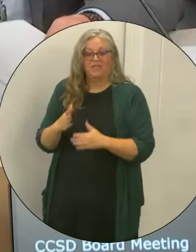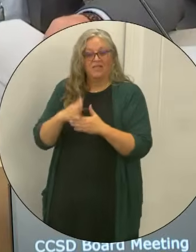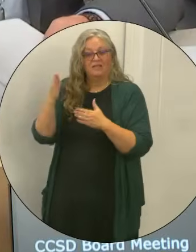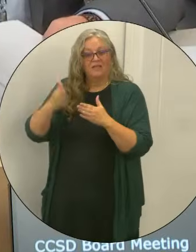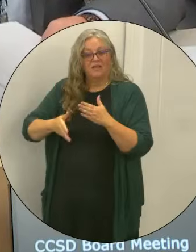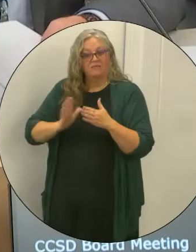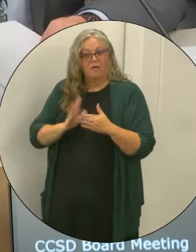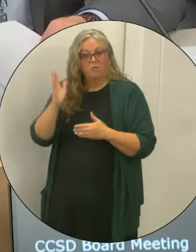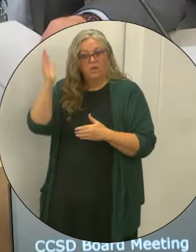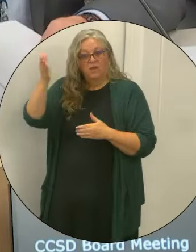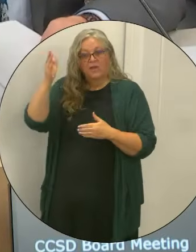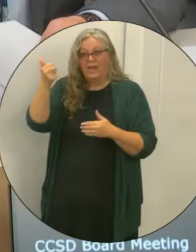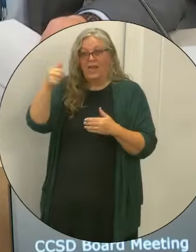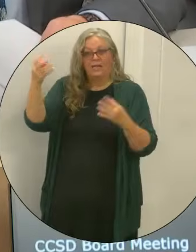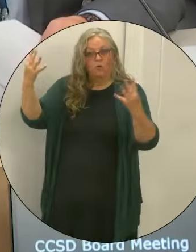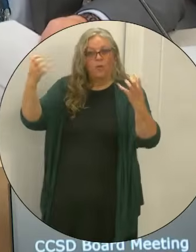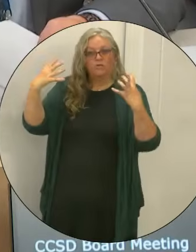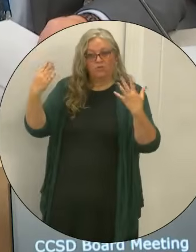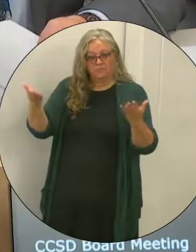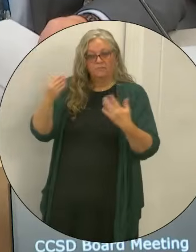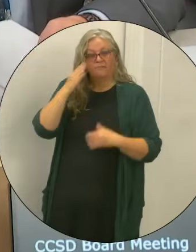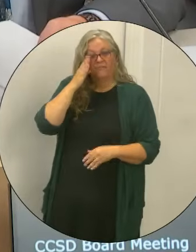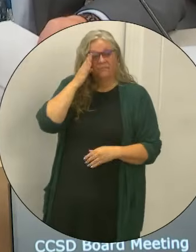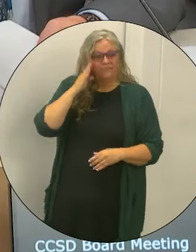to address any questions at this time.